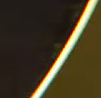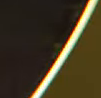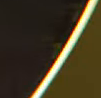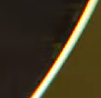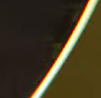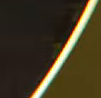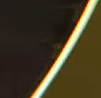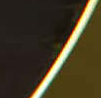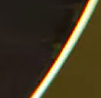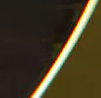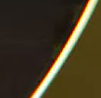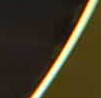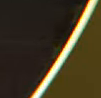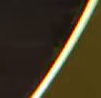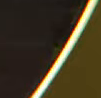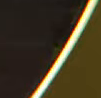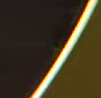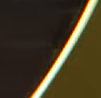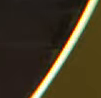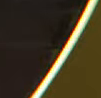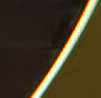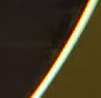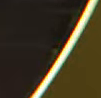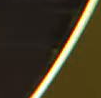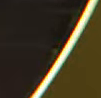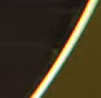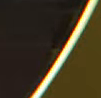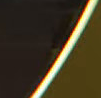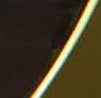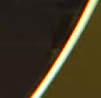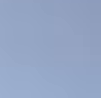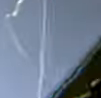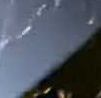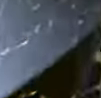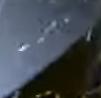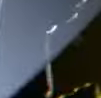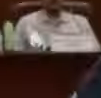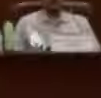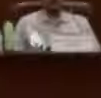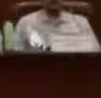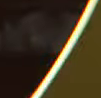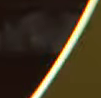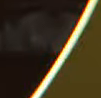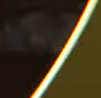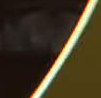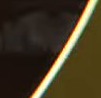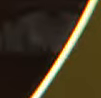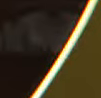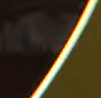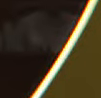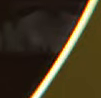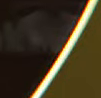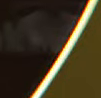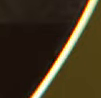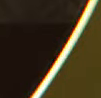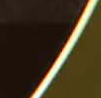The national airliner will not begin flights this month. On the international scene, EU suspends